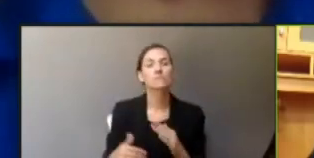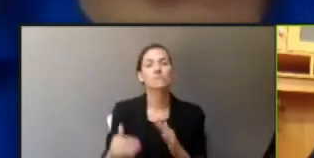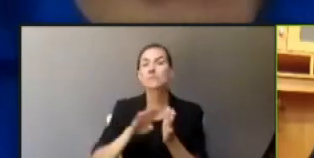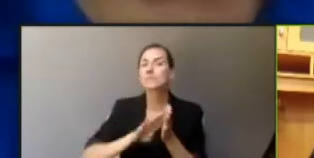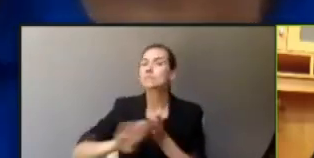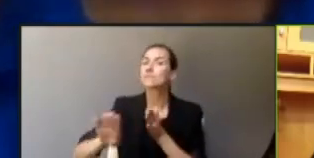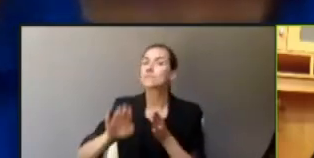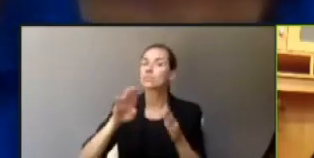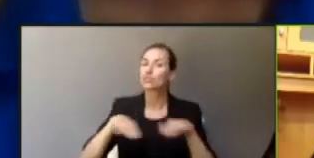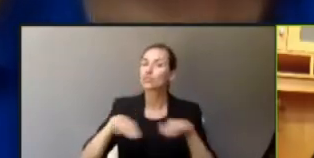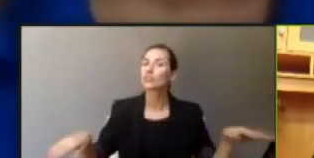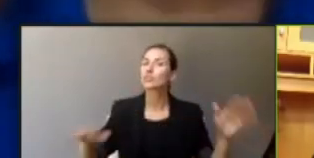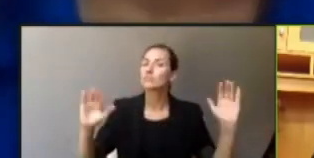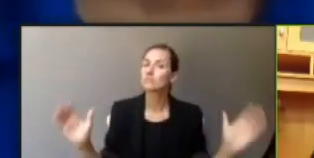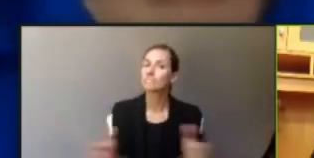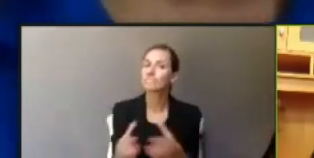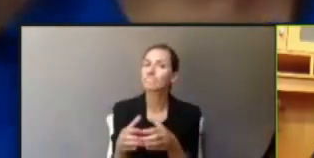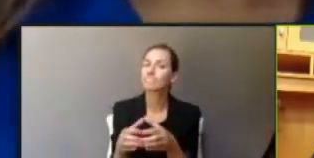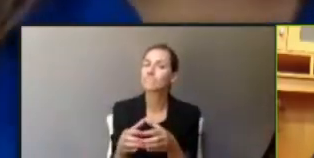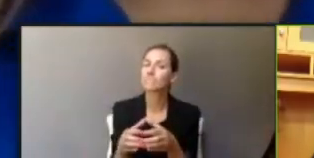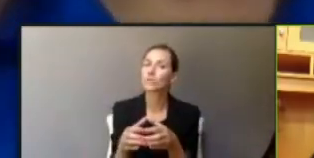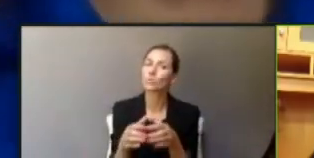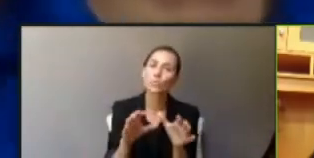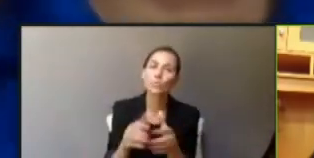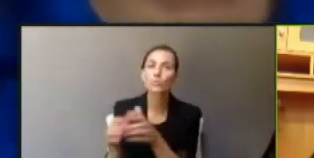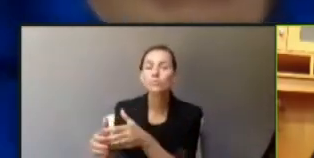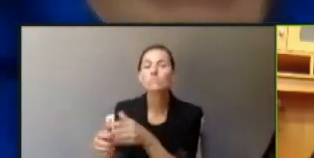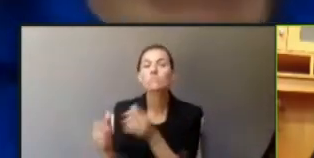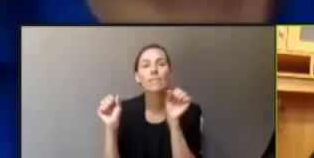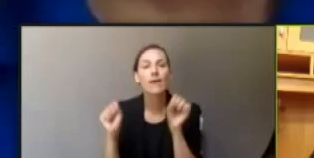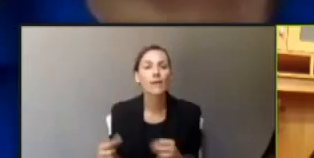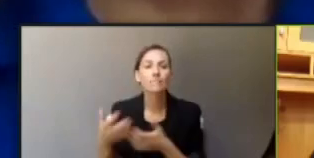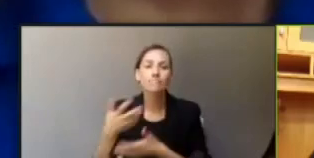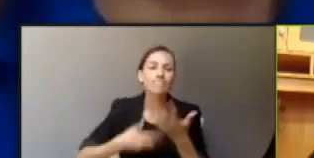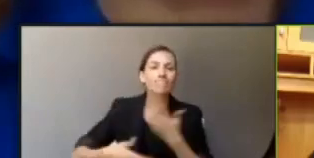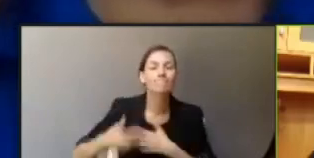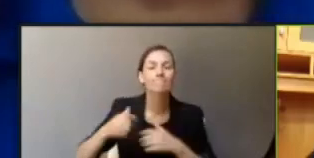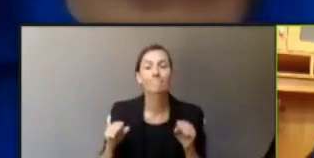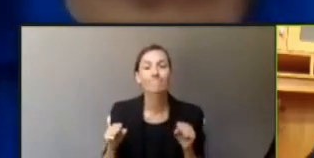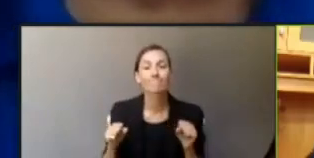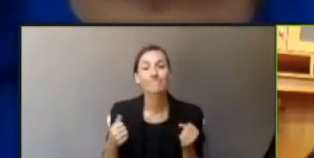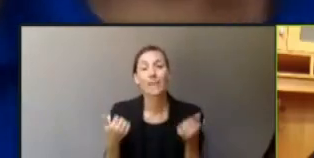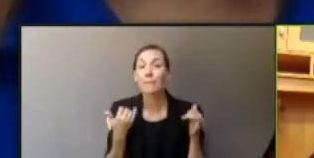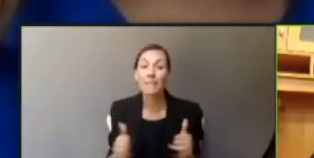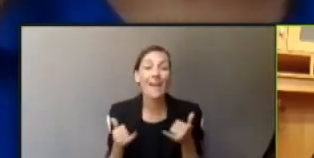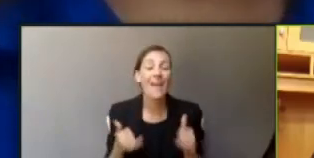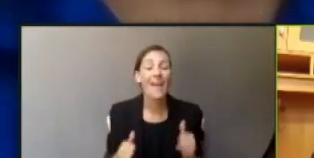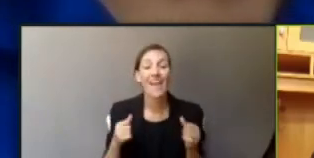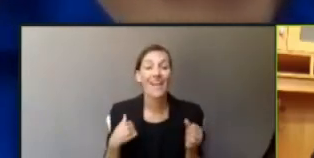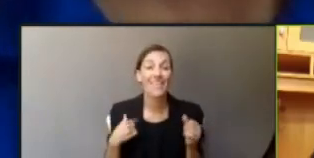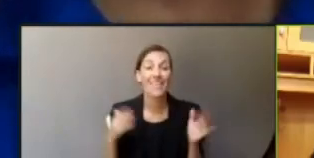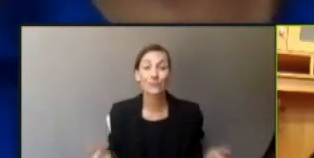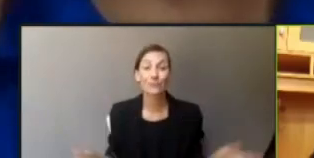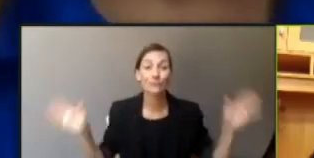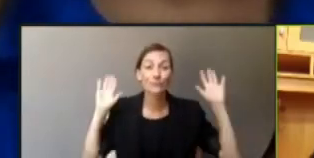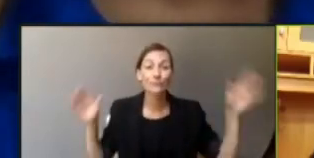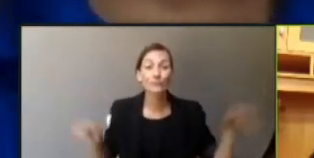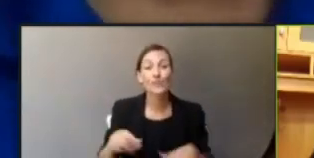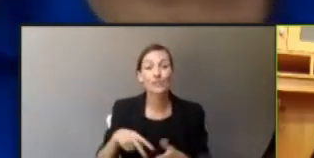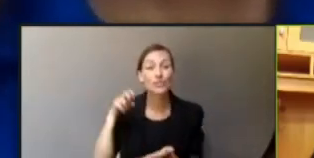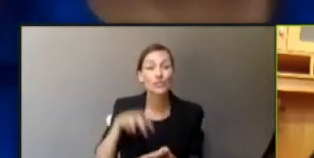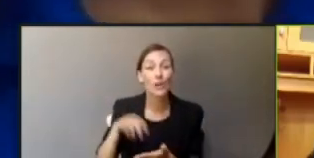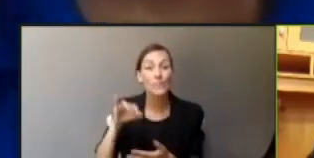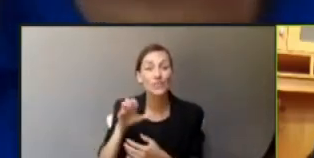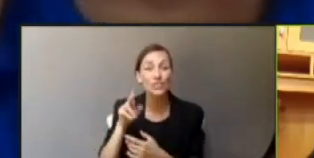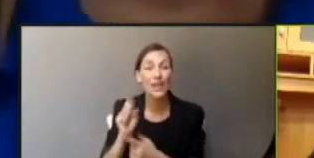groups, and they are socially spaced in the hall where they can do jumping jacks if they want. That might be an extreme, but they can stretch and